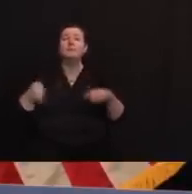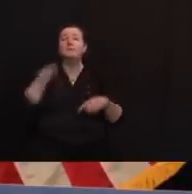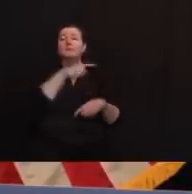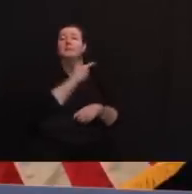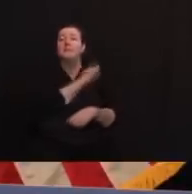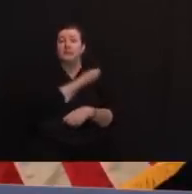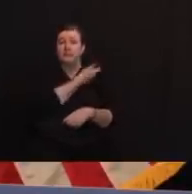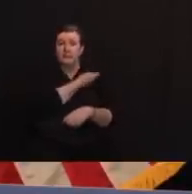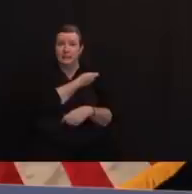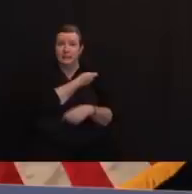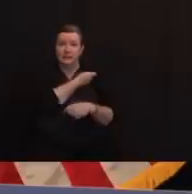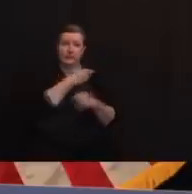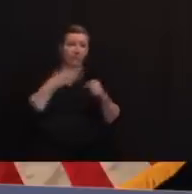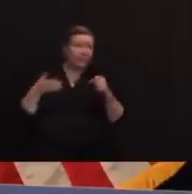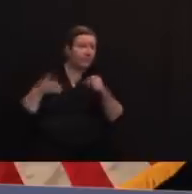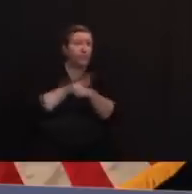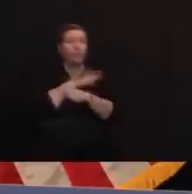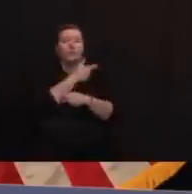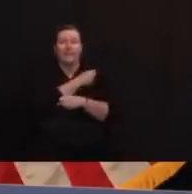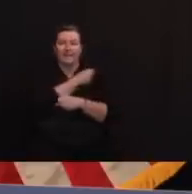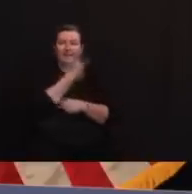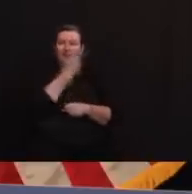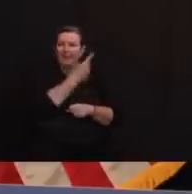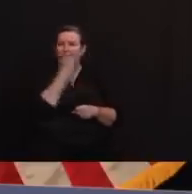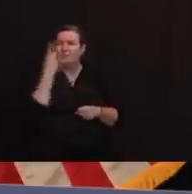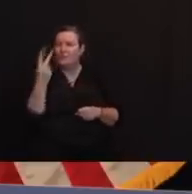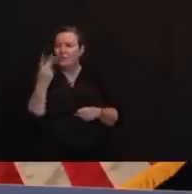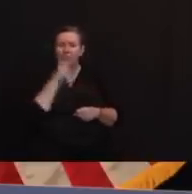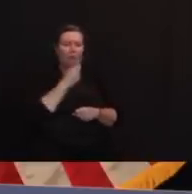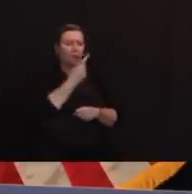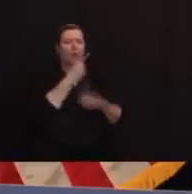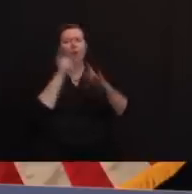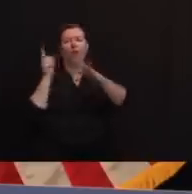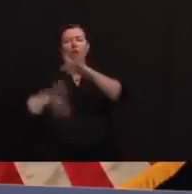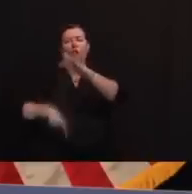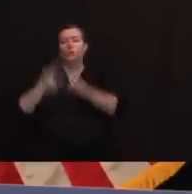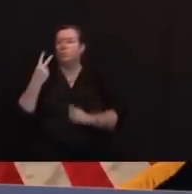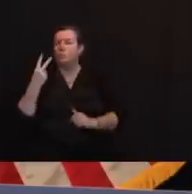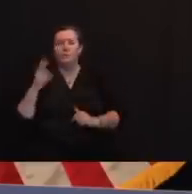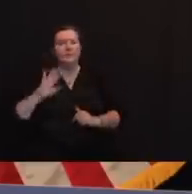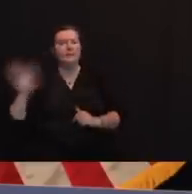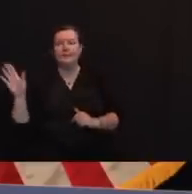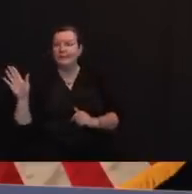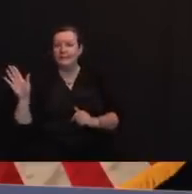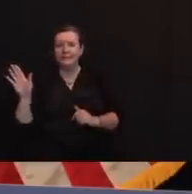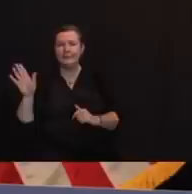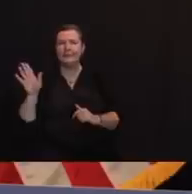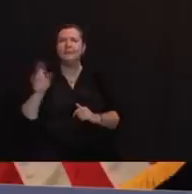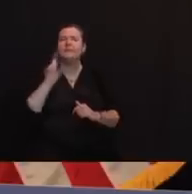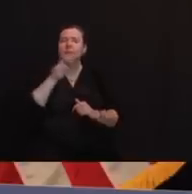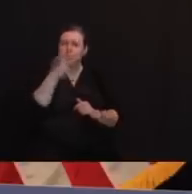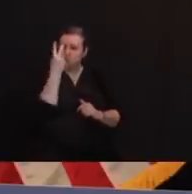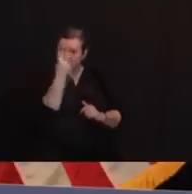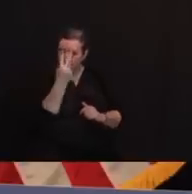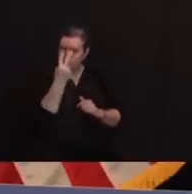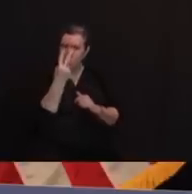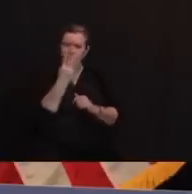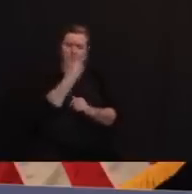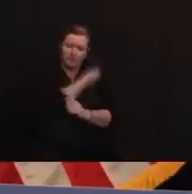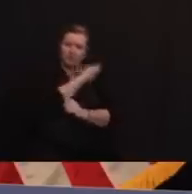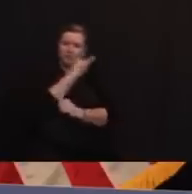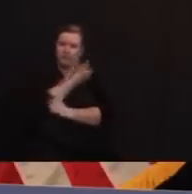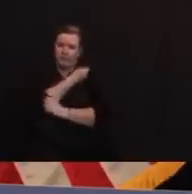when I say fully vaccinated, in this case, it's both doses, not just one dose. And related to that is the factor